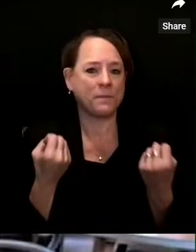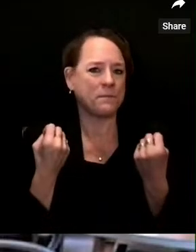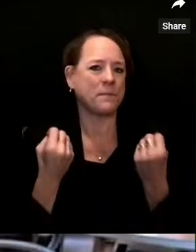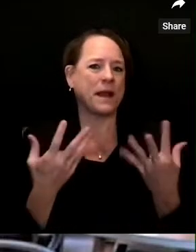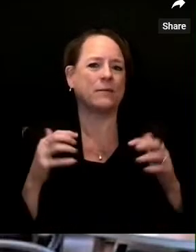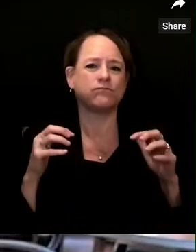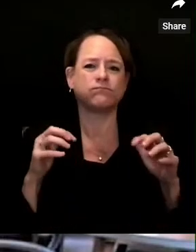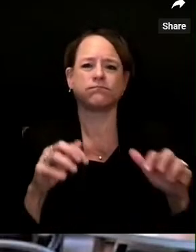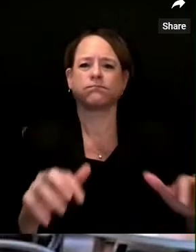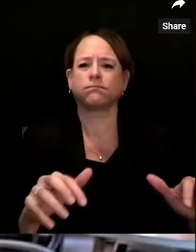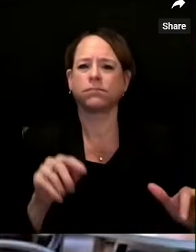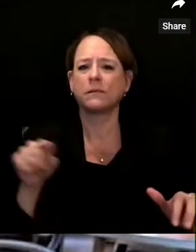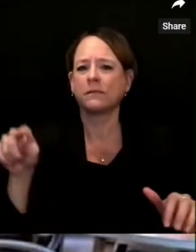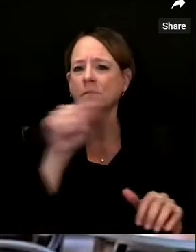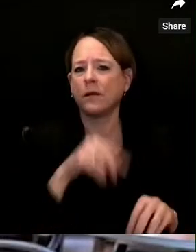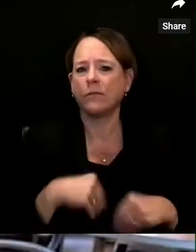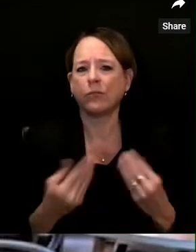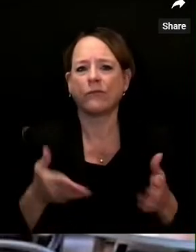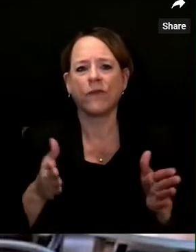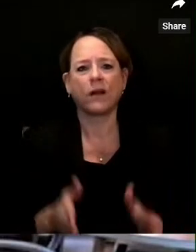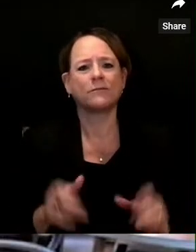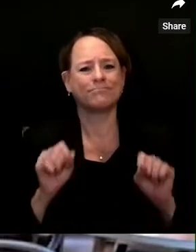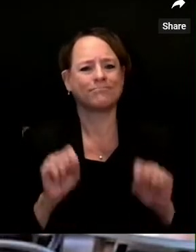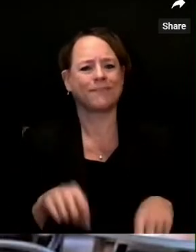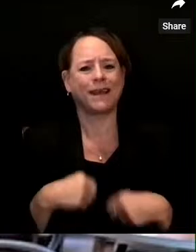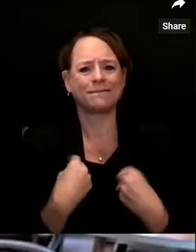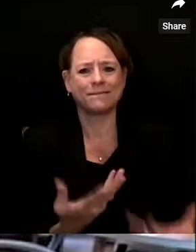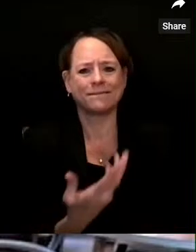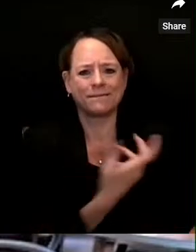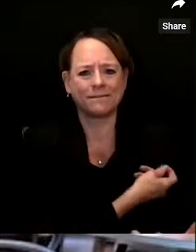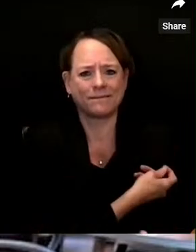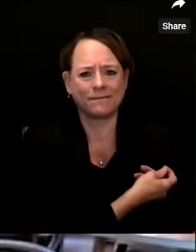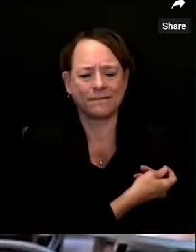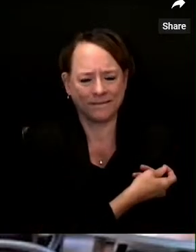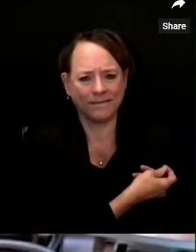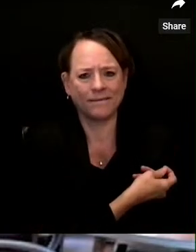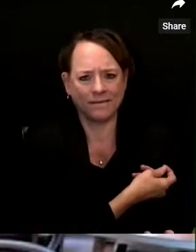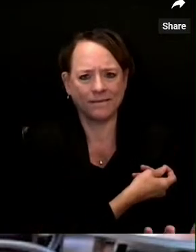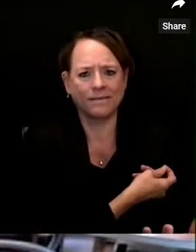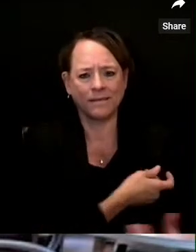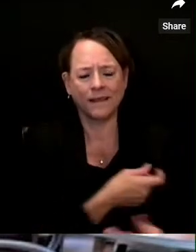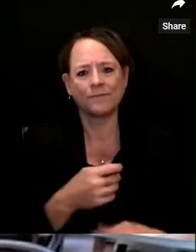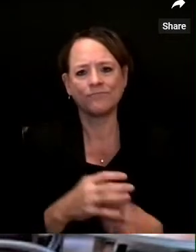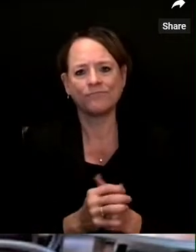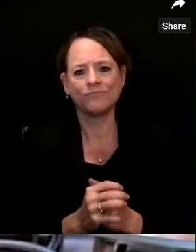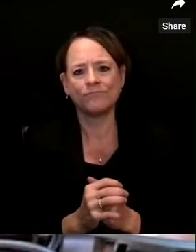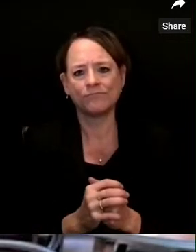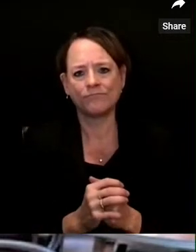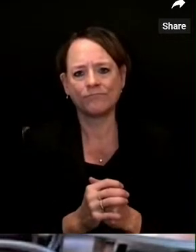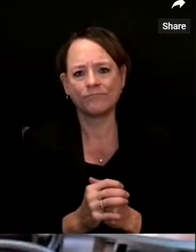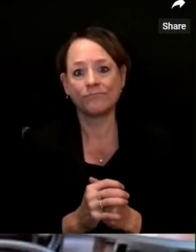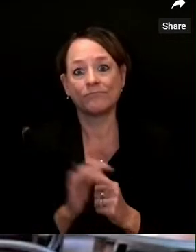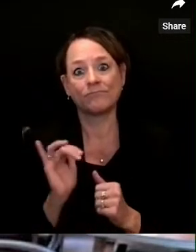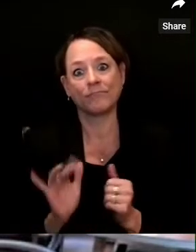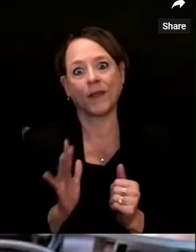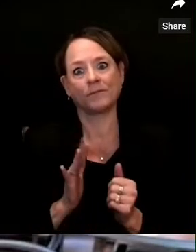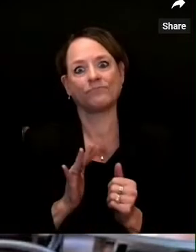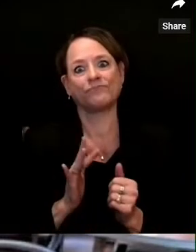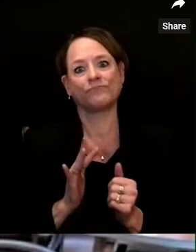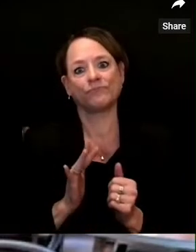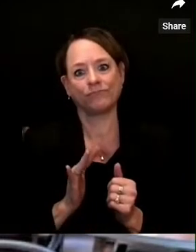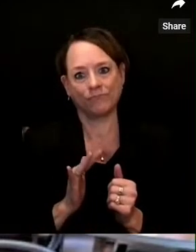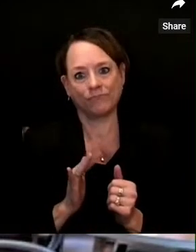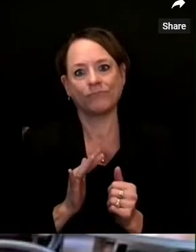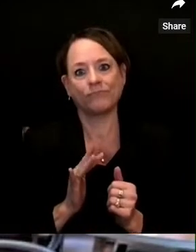as vaccinators all across our state. And so that track has been laid, and we can continue to